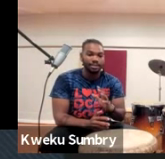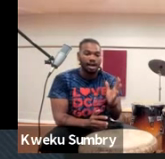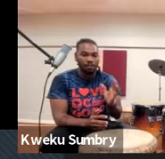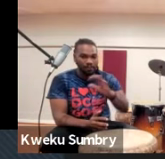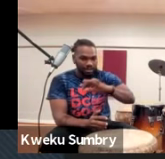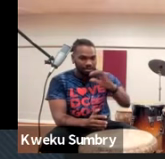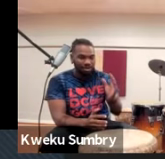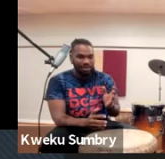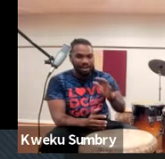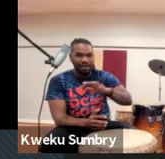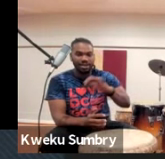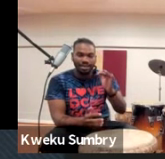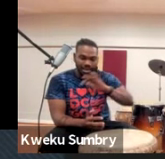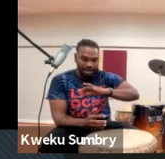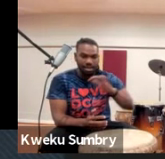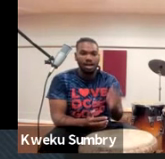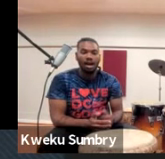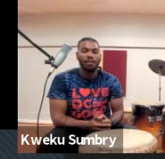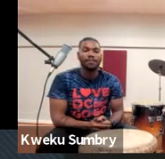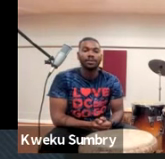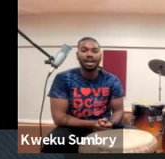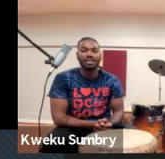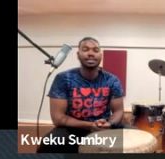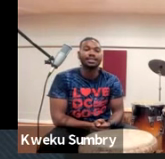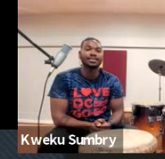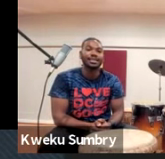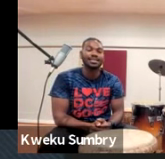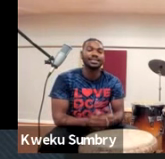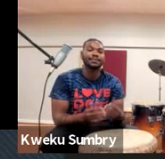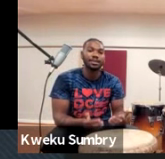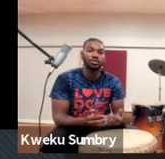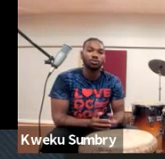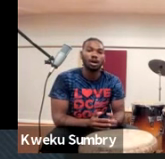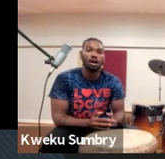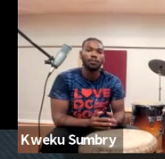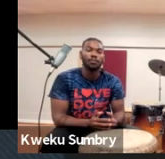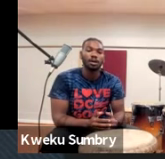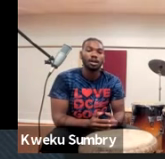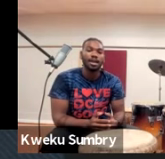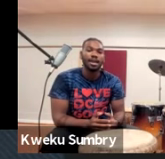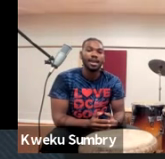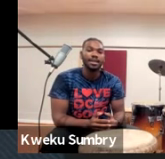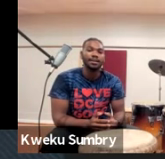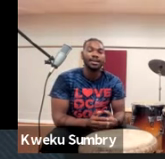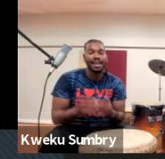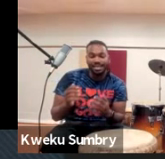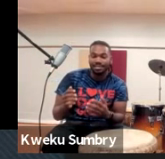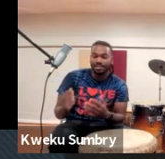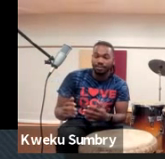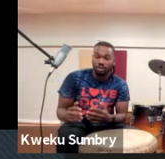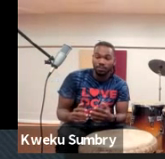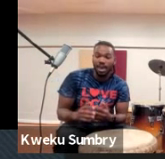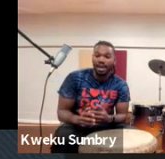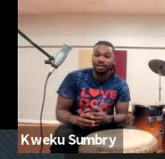Mali, but mainly around that area, Guinea. And Balanta is a dance that the men do. And it has